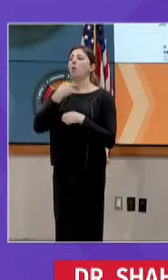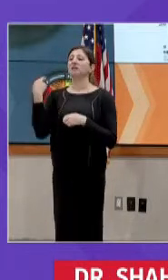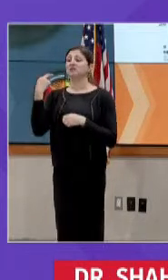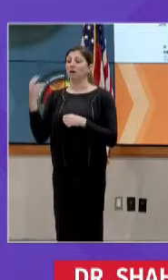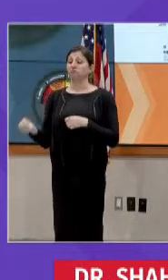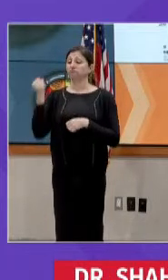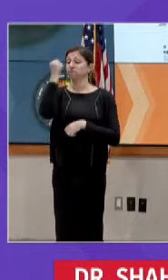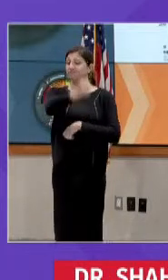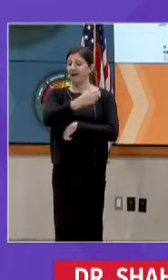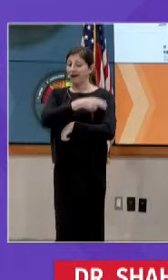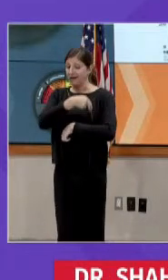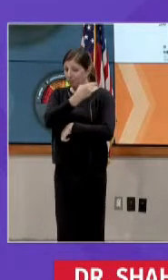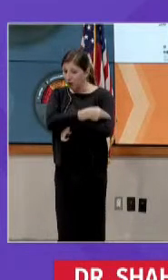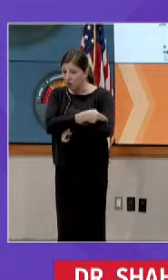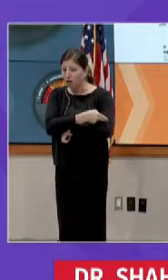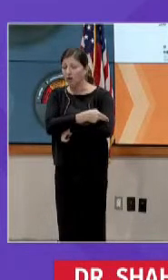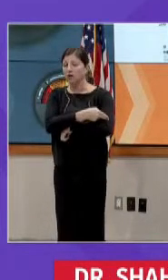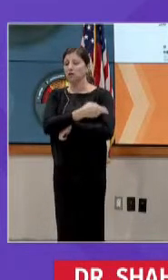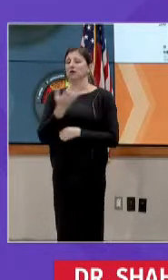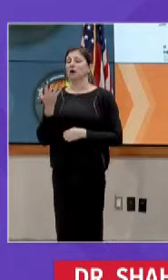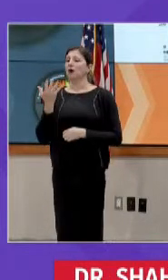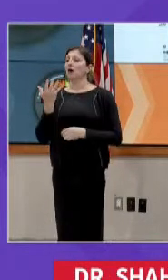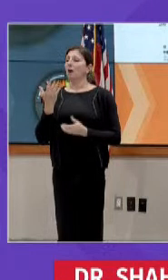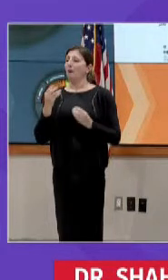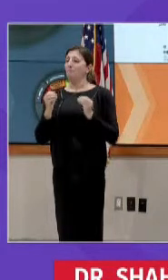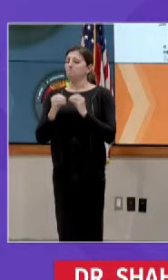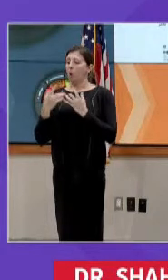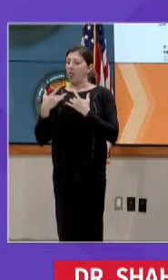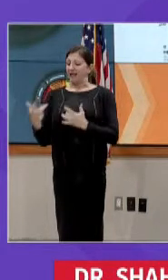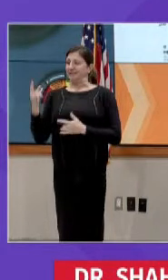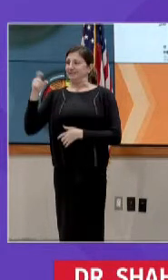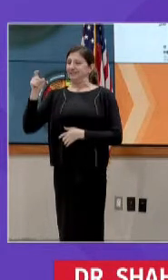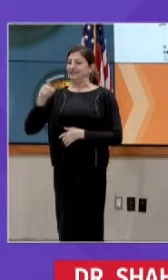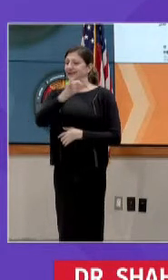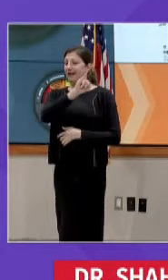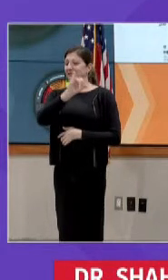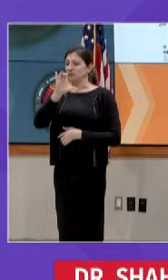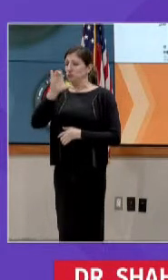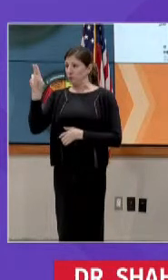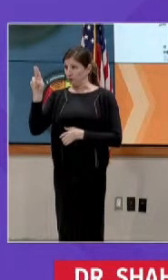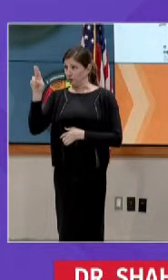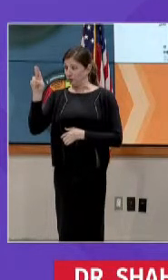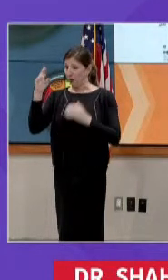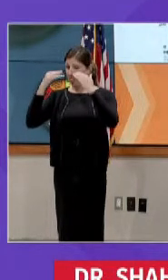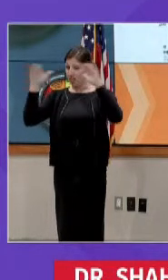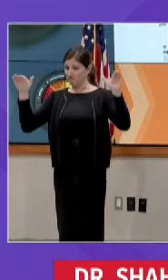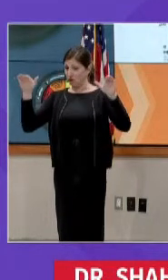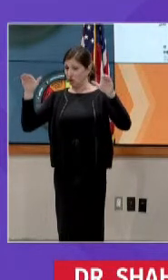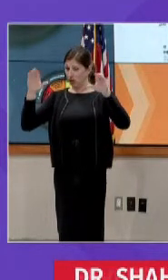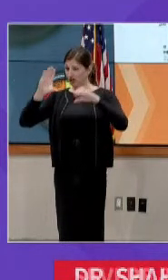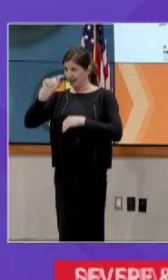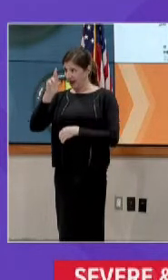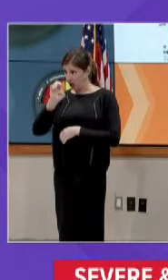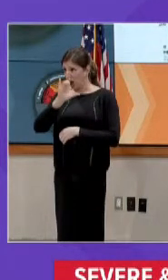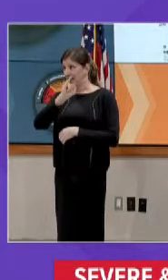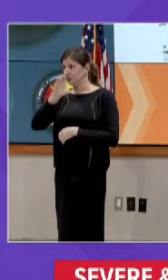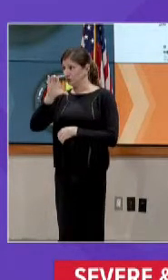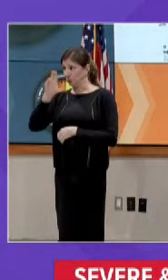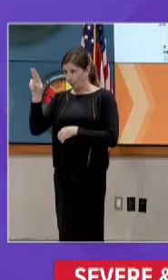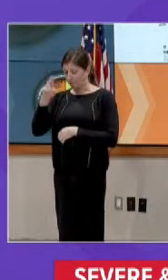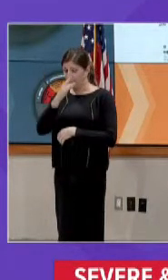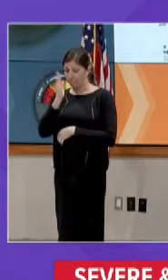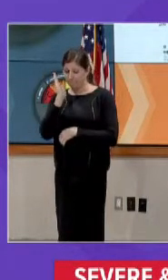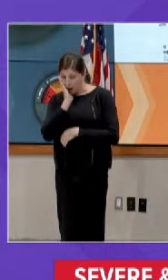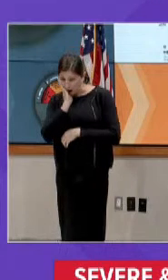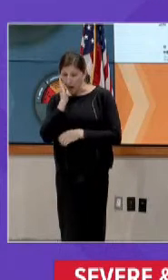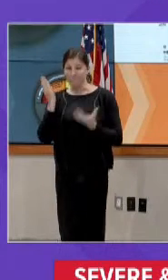may need, more likely to need intensive care level of care, an ICU bed, and